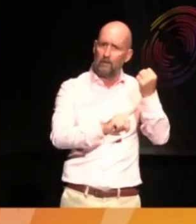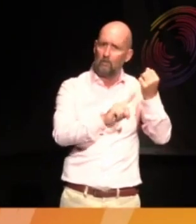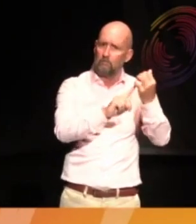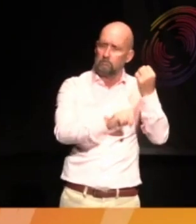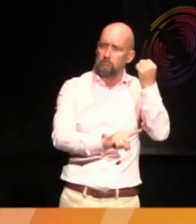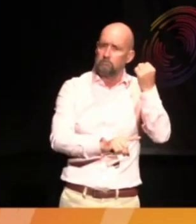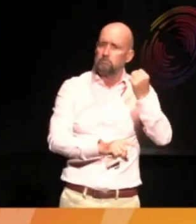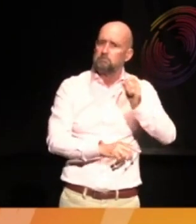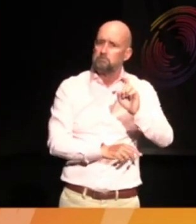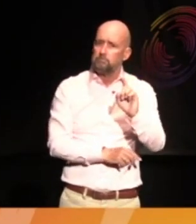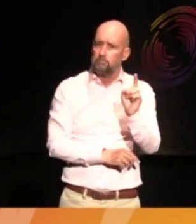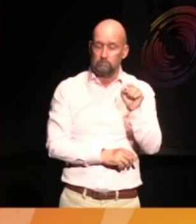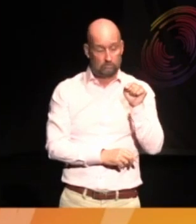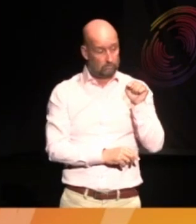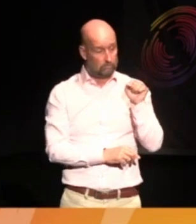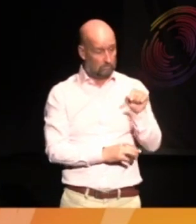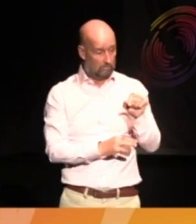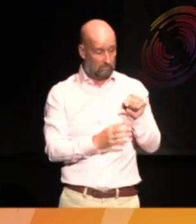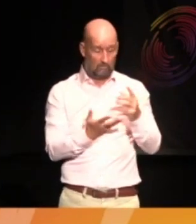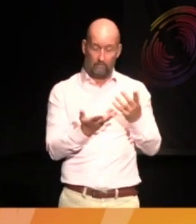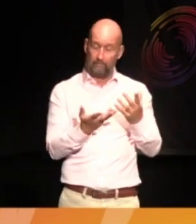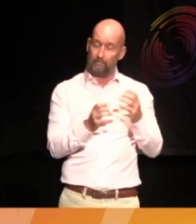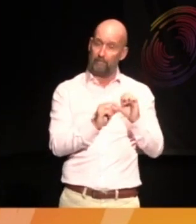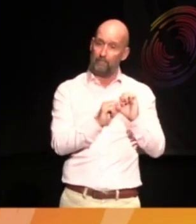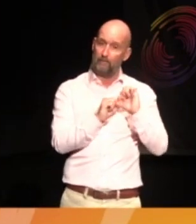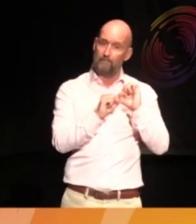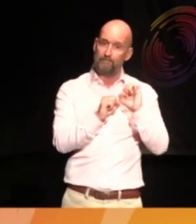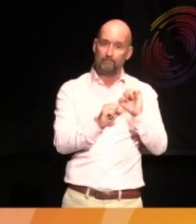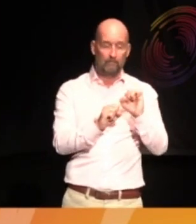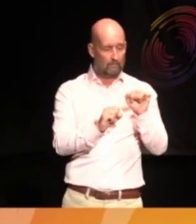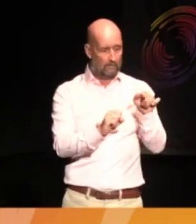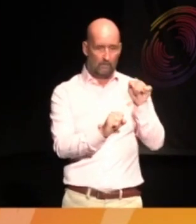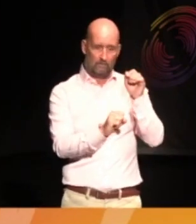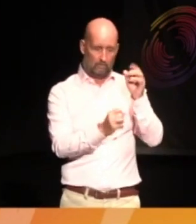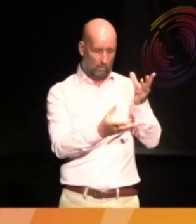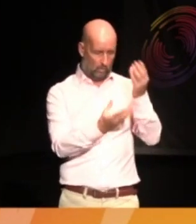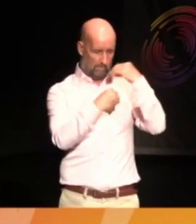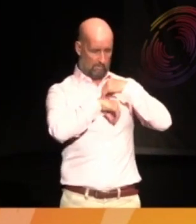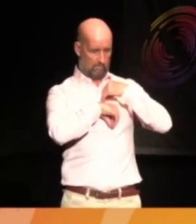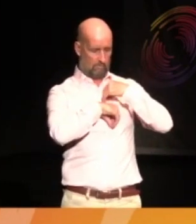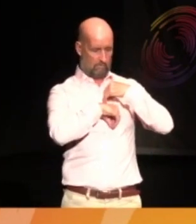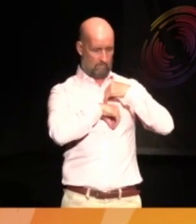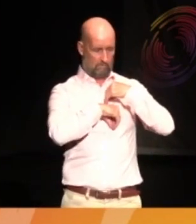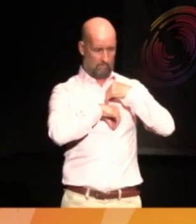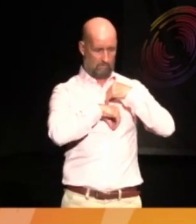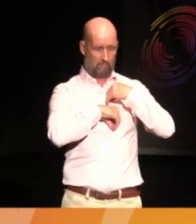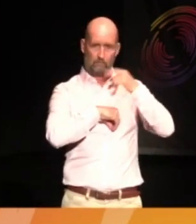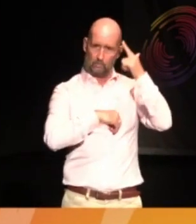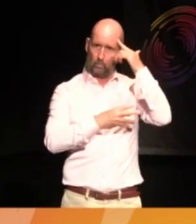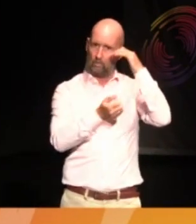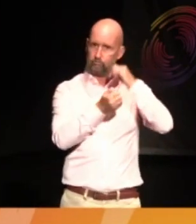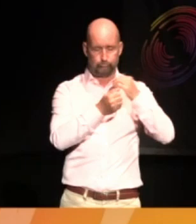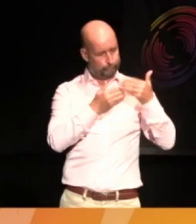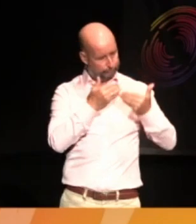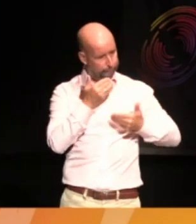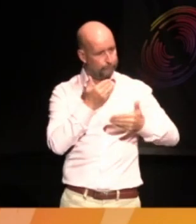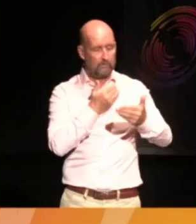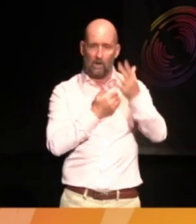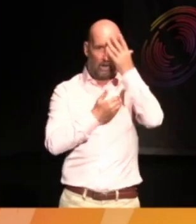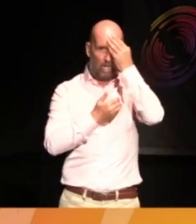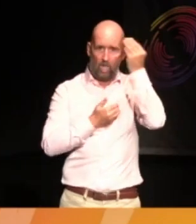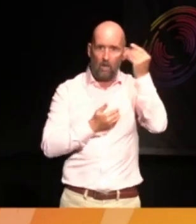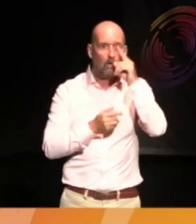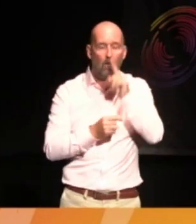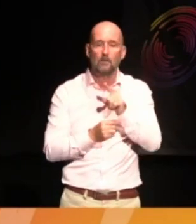and once you know them, you can't unknow them. I wouldn't want to unknow them either. I heard